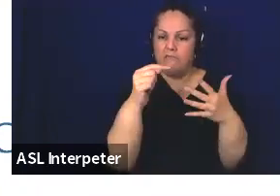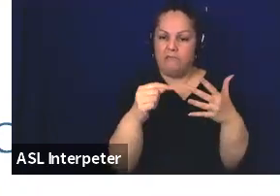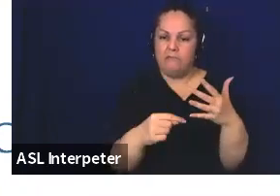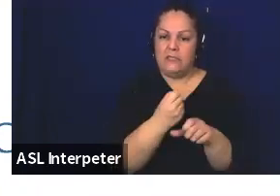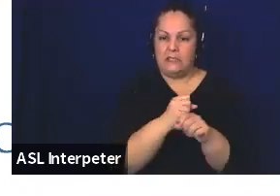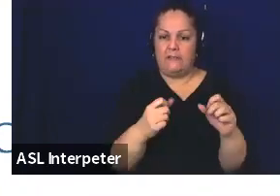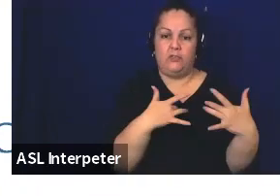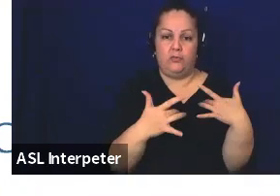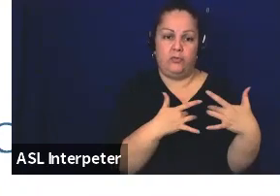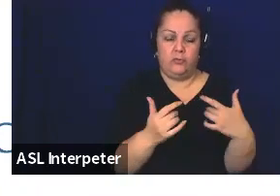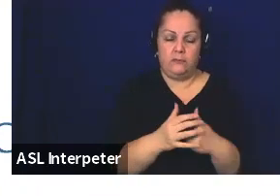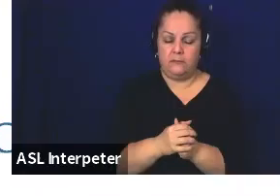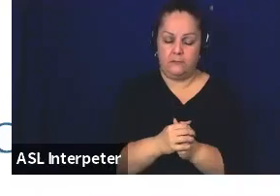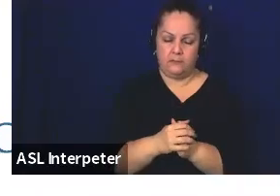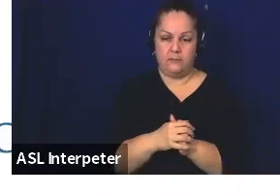concerns?